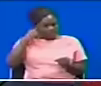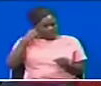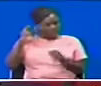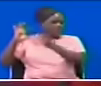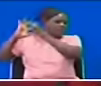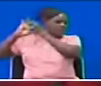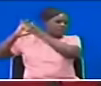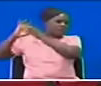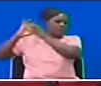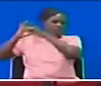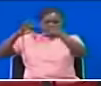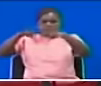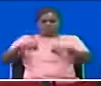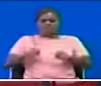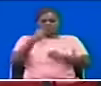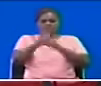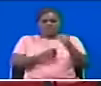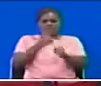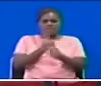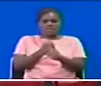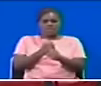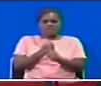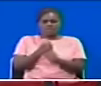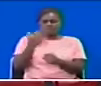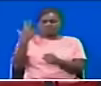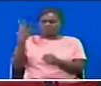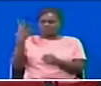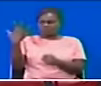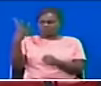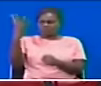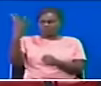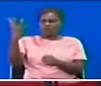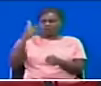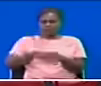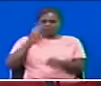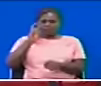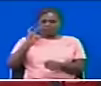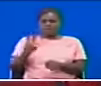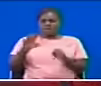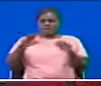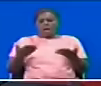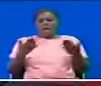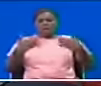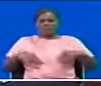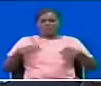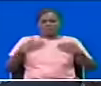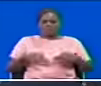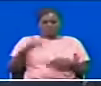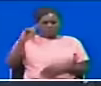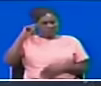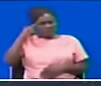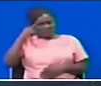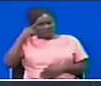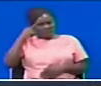have inculcated for many, for the last 54 years. When we look at also how people perceive, even